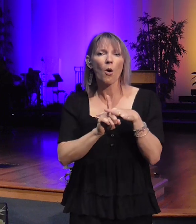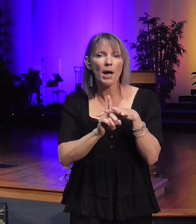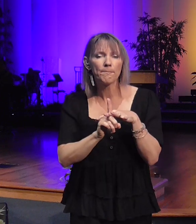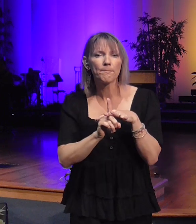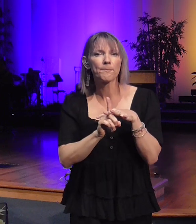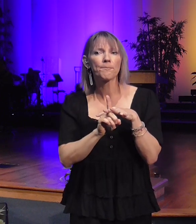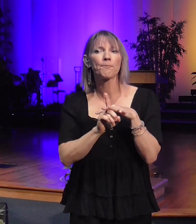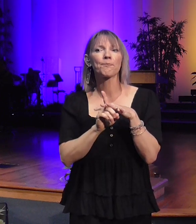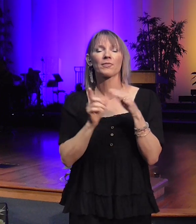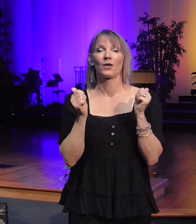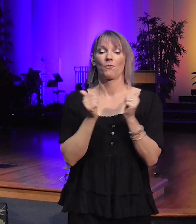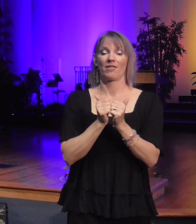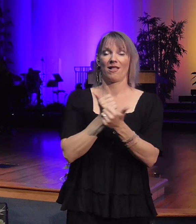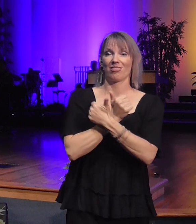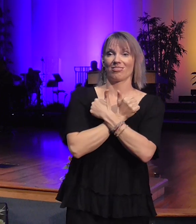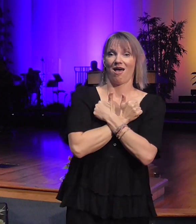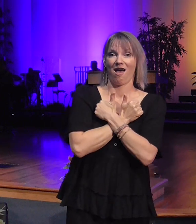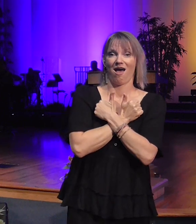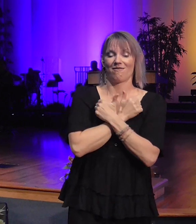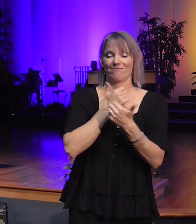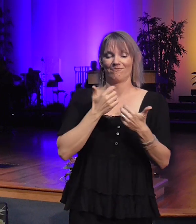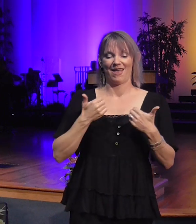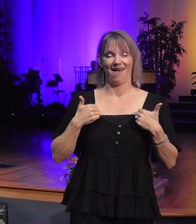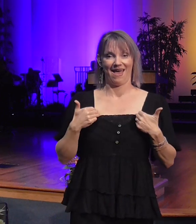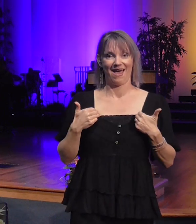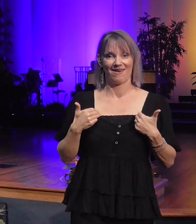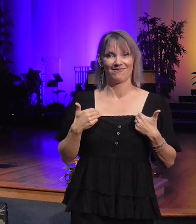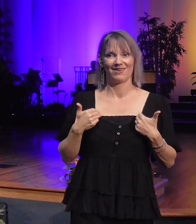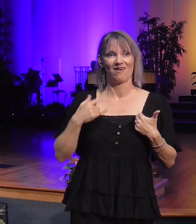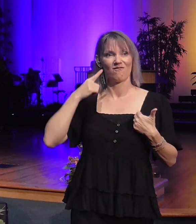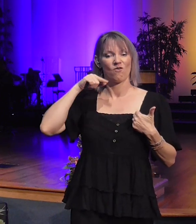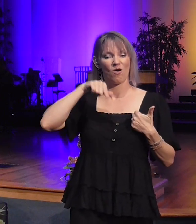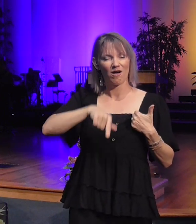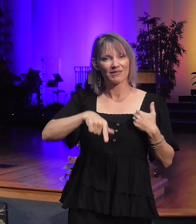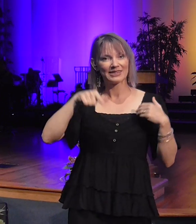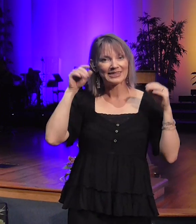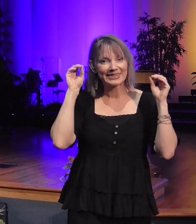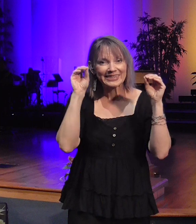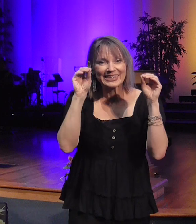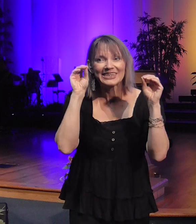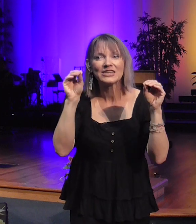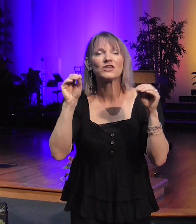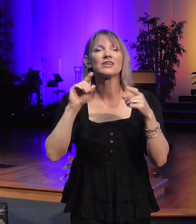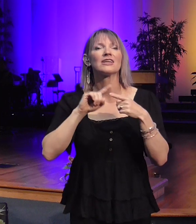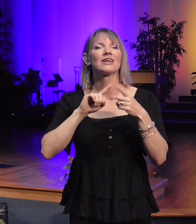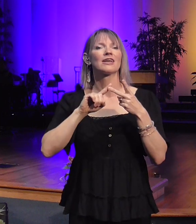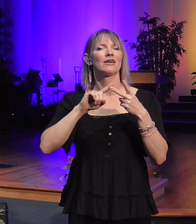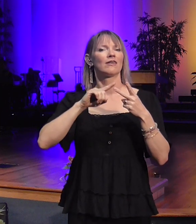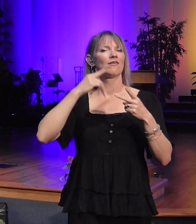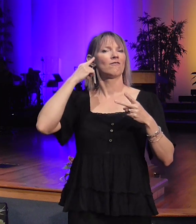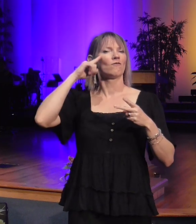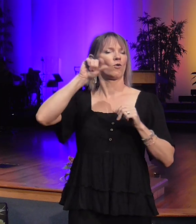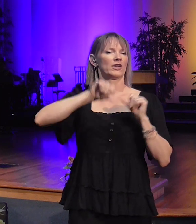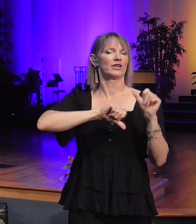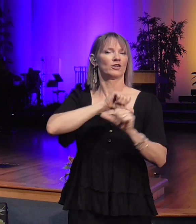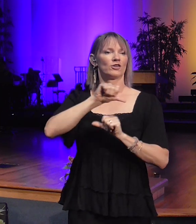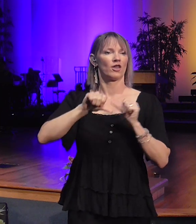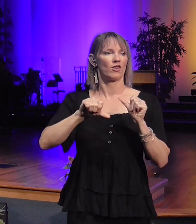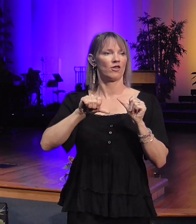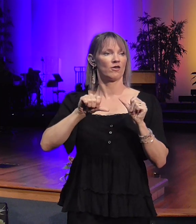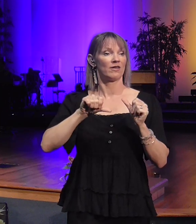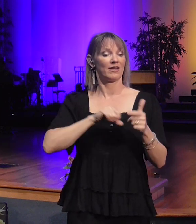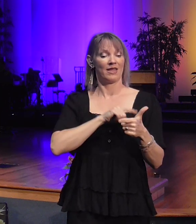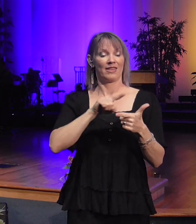the love we have for this teaching and for each other, so that we can then leave